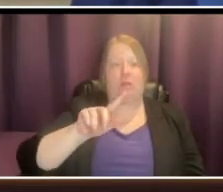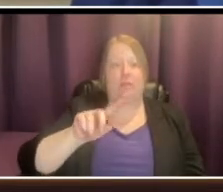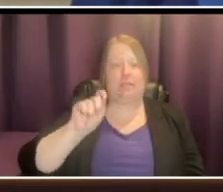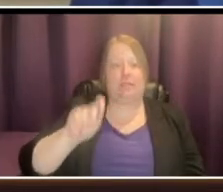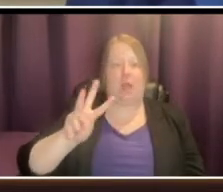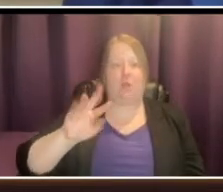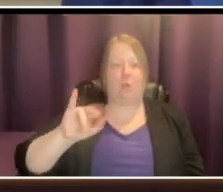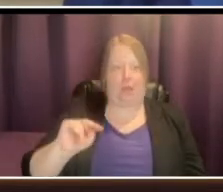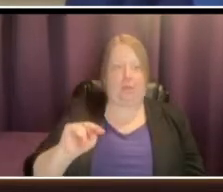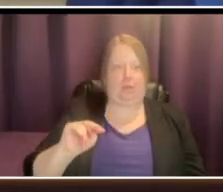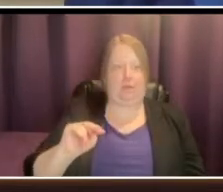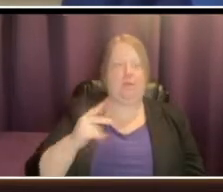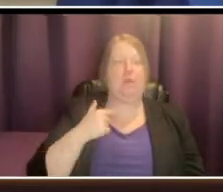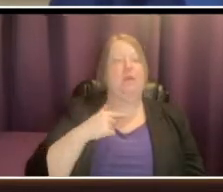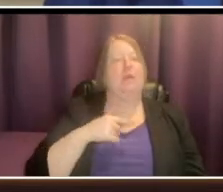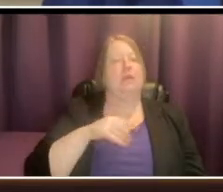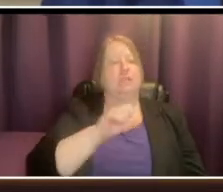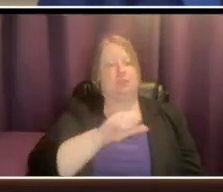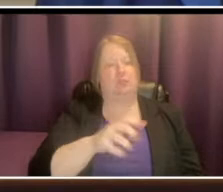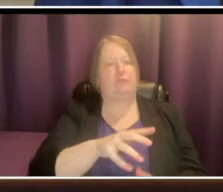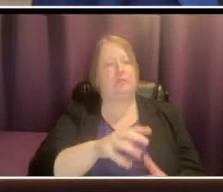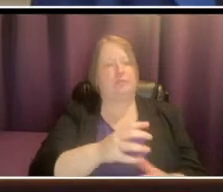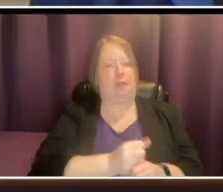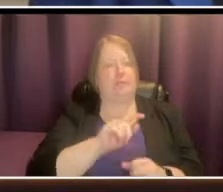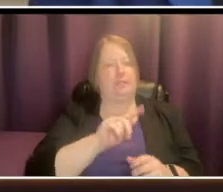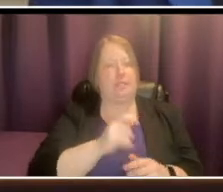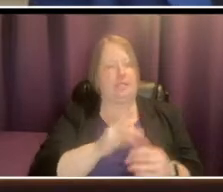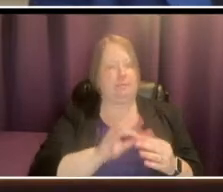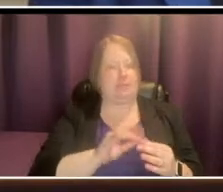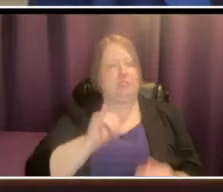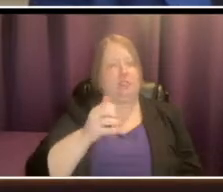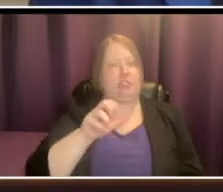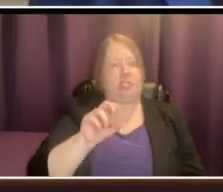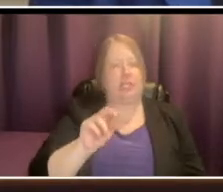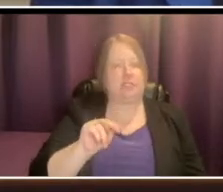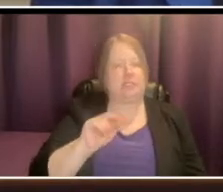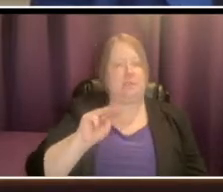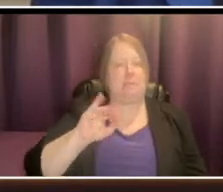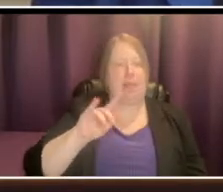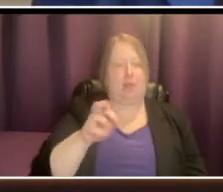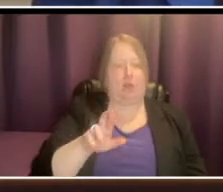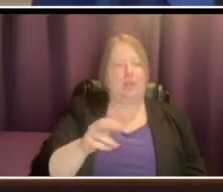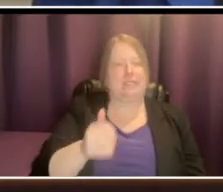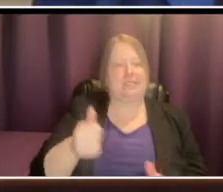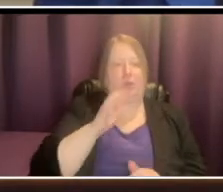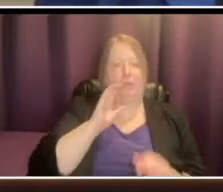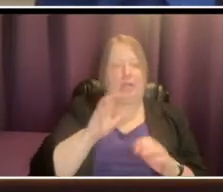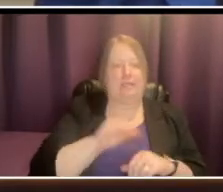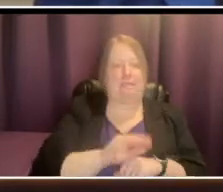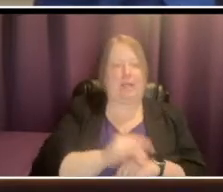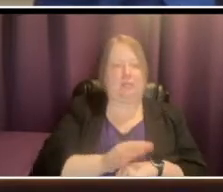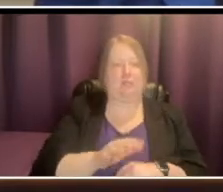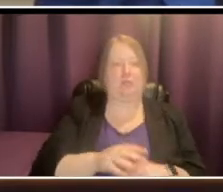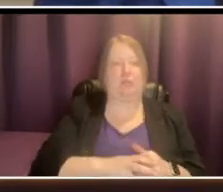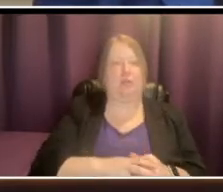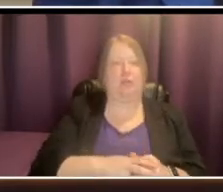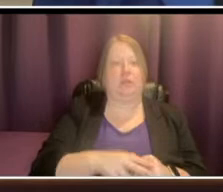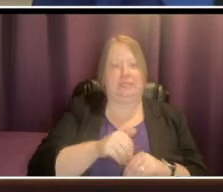that Jason Miller, a senior communications advisor, sent to Mark Meadows less than a week before January